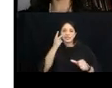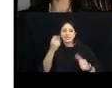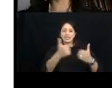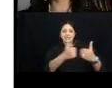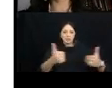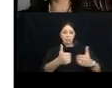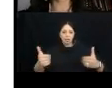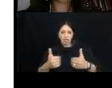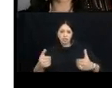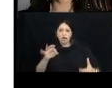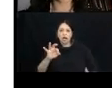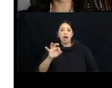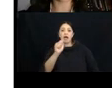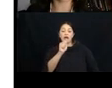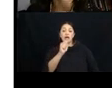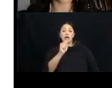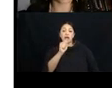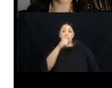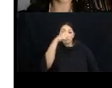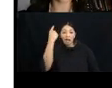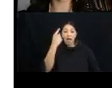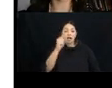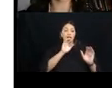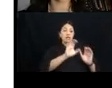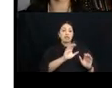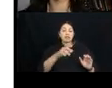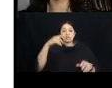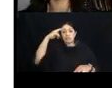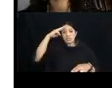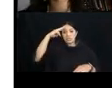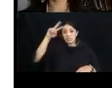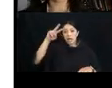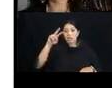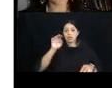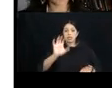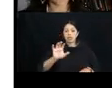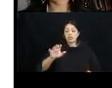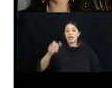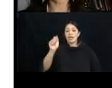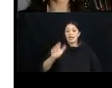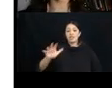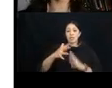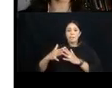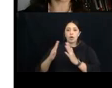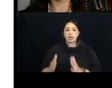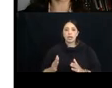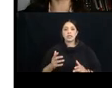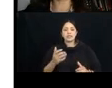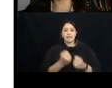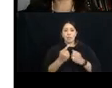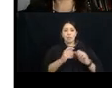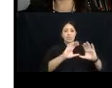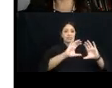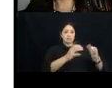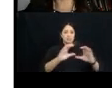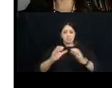and Mexican-American, Native American, and Asian Americans because of the loopholes. Well, what's the loophole? Well, the